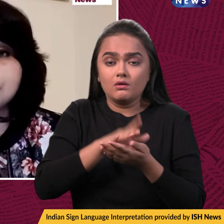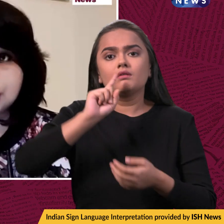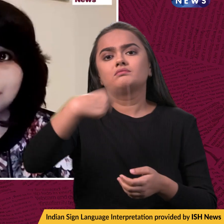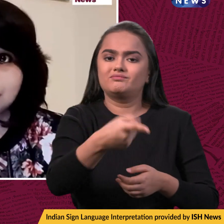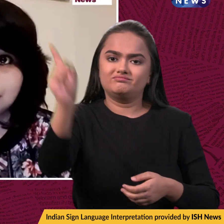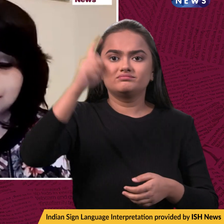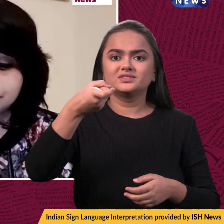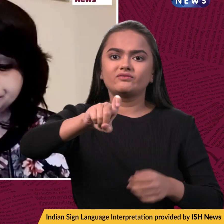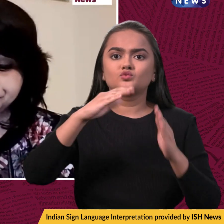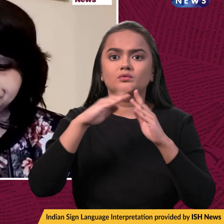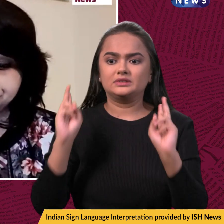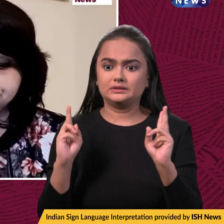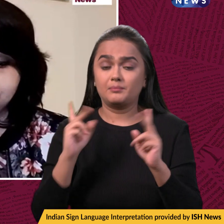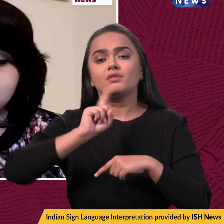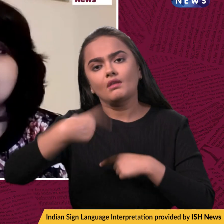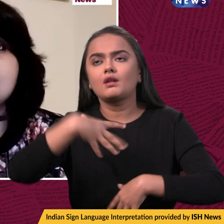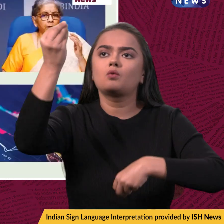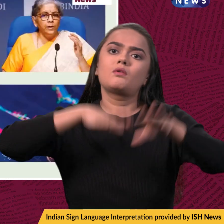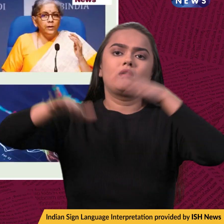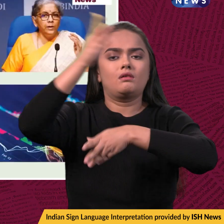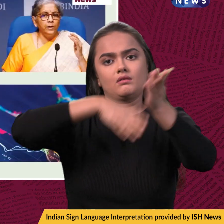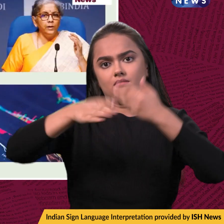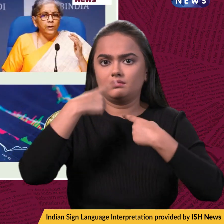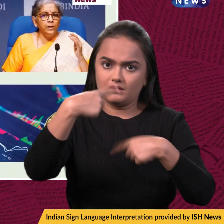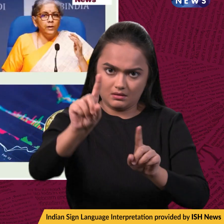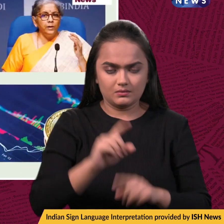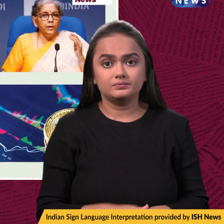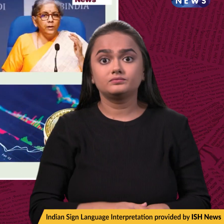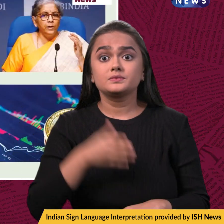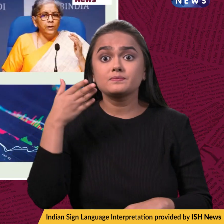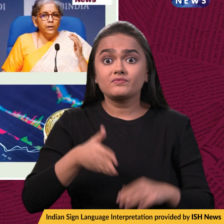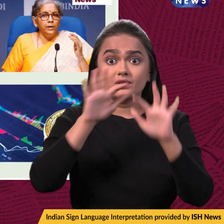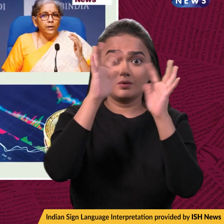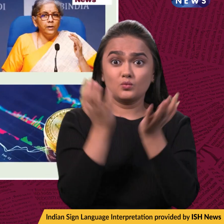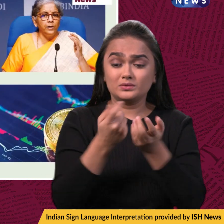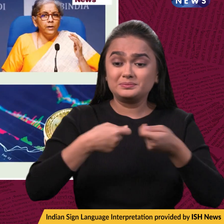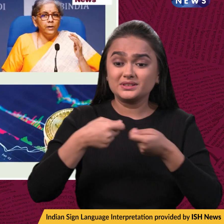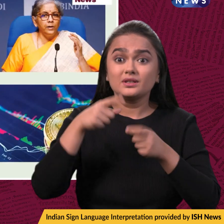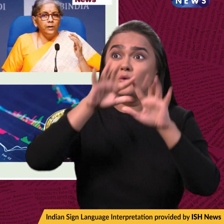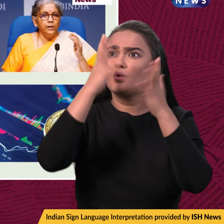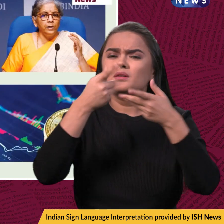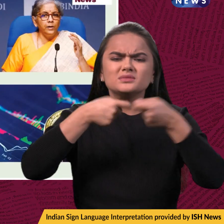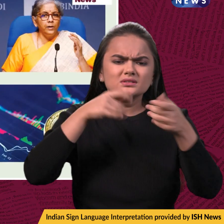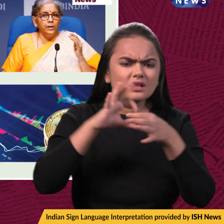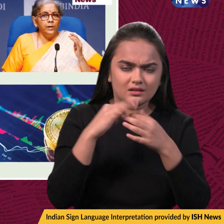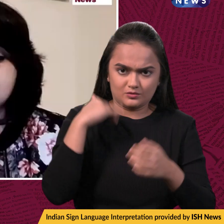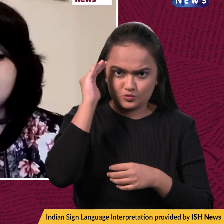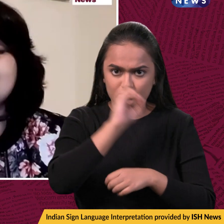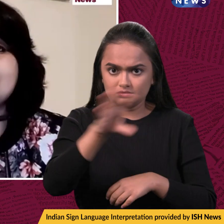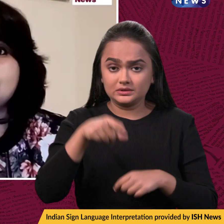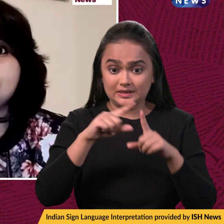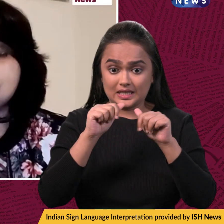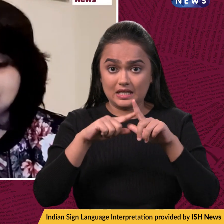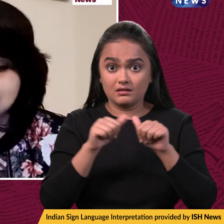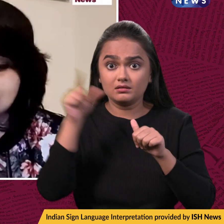quarantine for 7 days. Let's now take a look at what's making news from the world of business. According to the data released